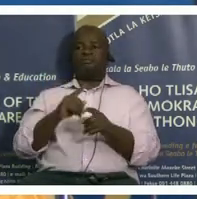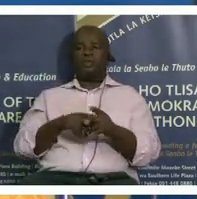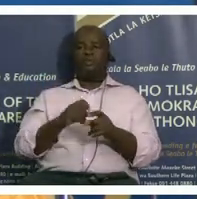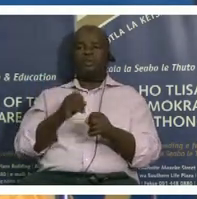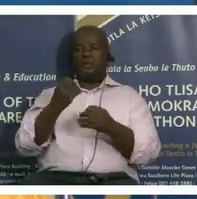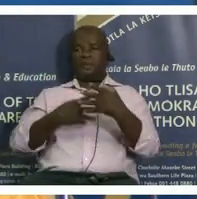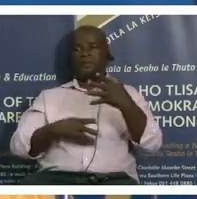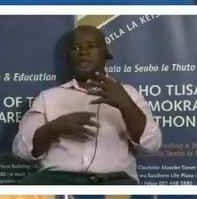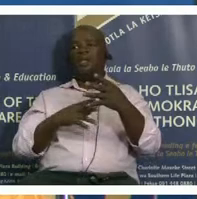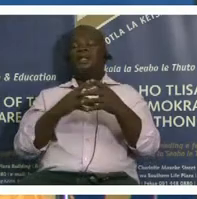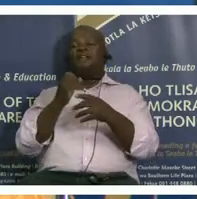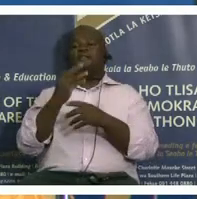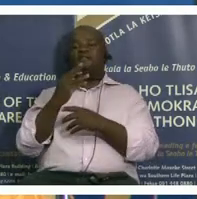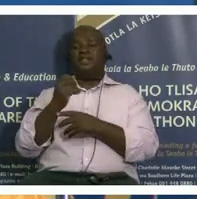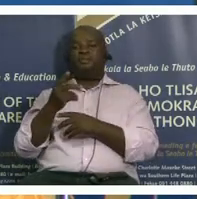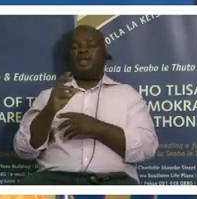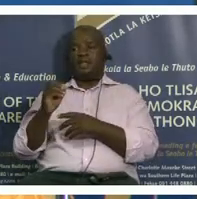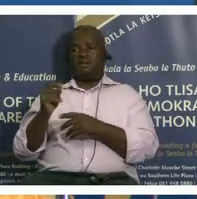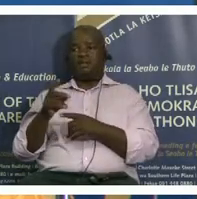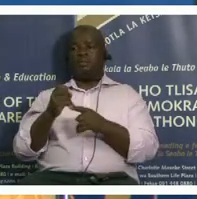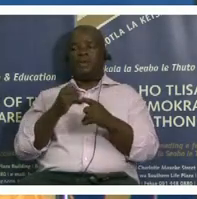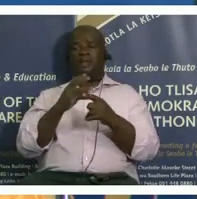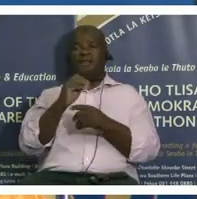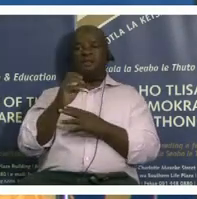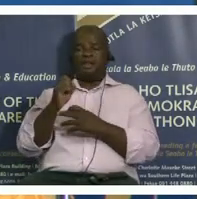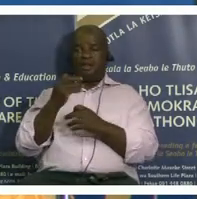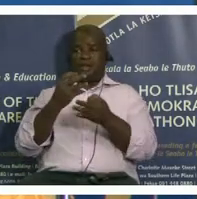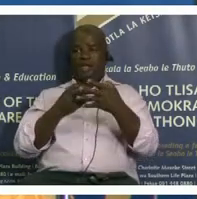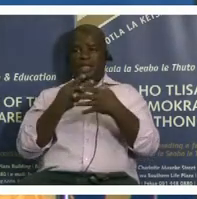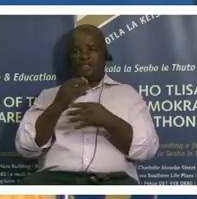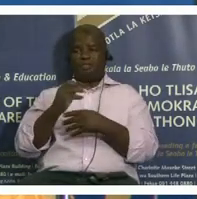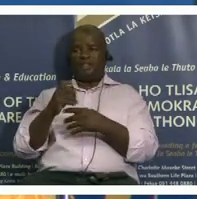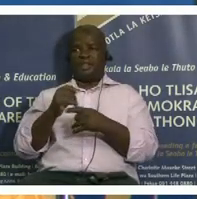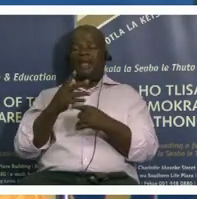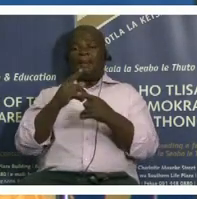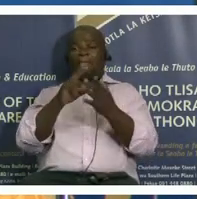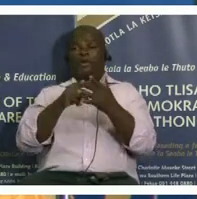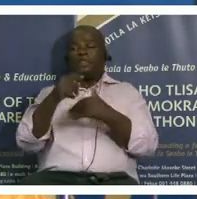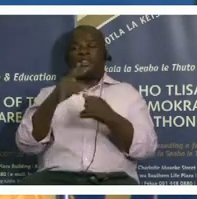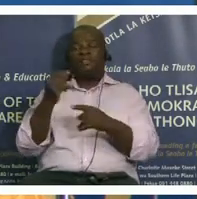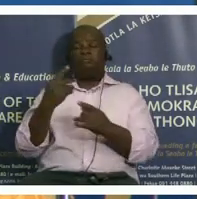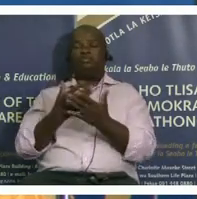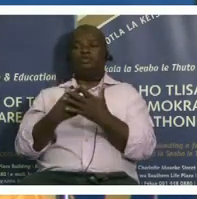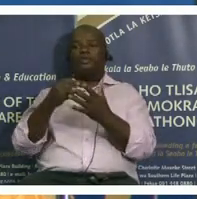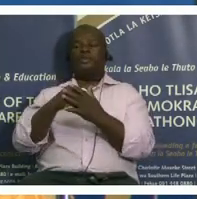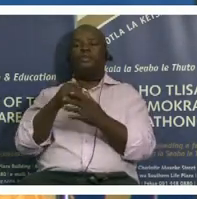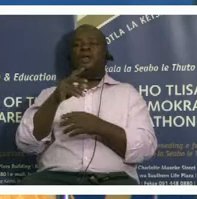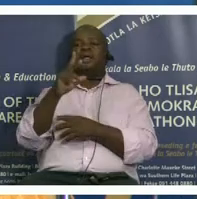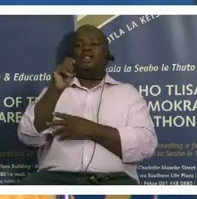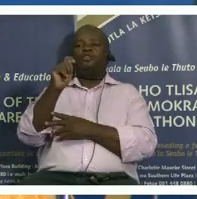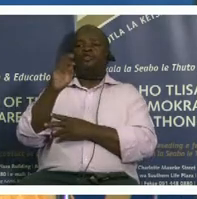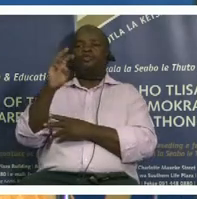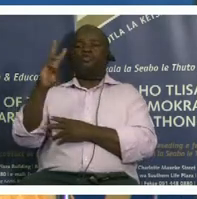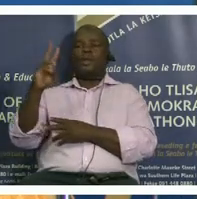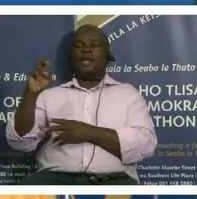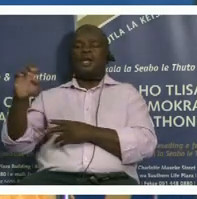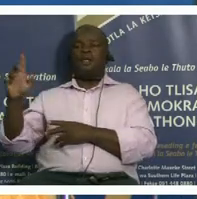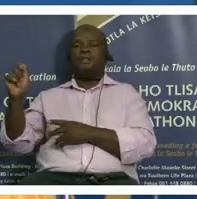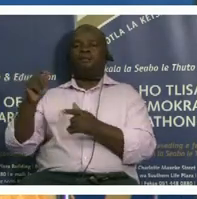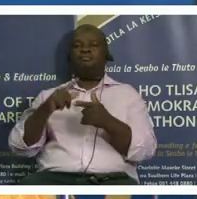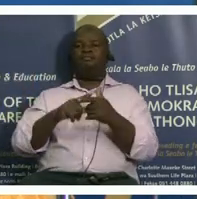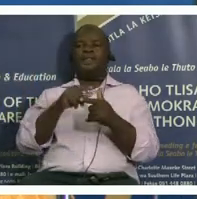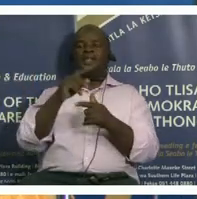Ficksburg, Harrismith, Lady Brand, and Polru. Current projects include Tweeling to Frankfort, reached to